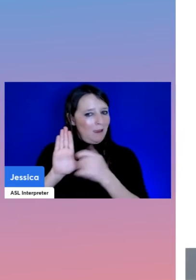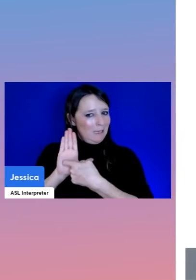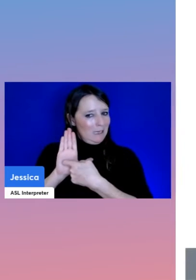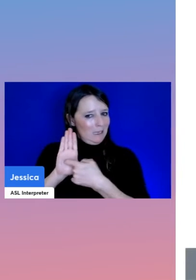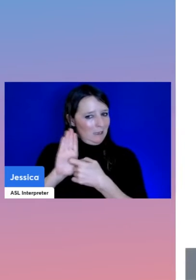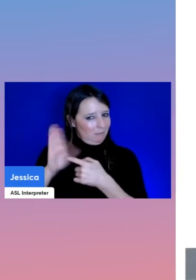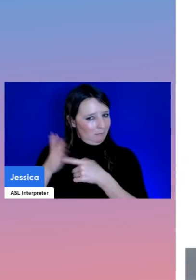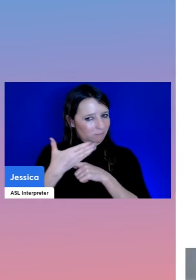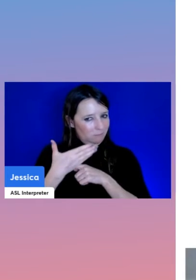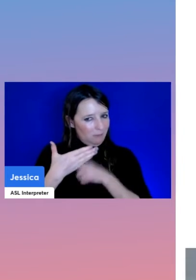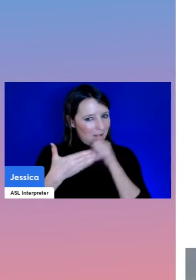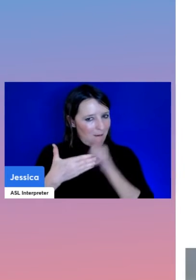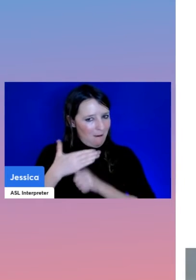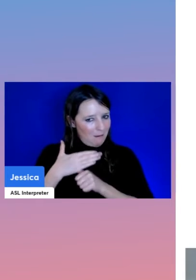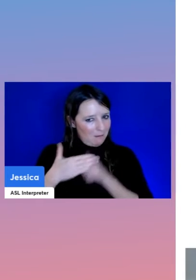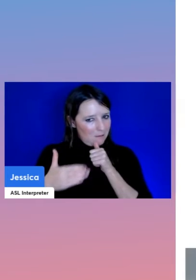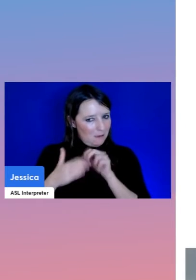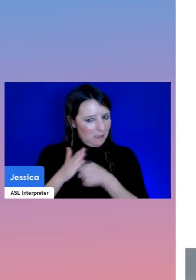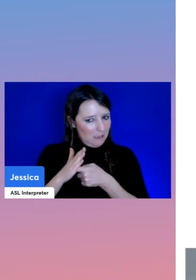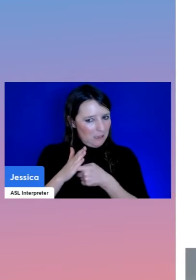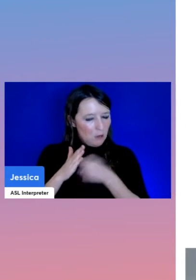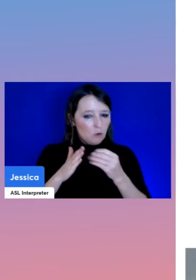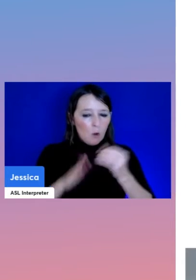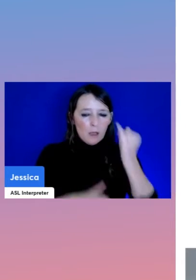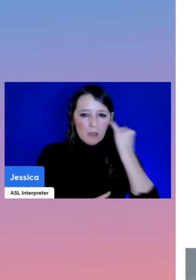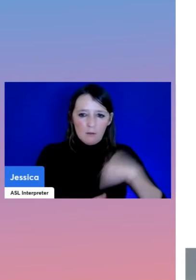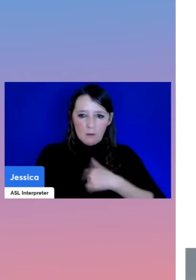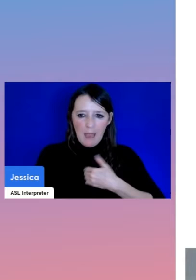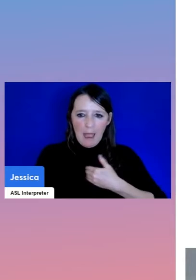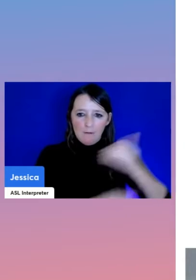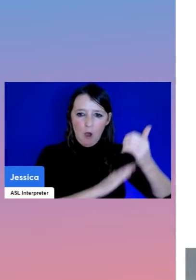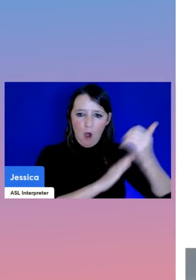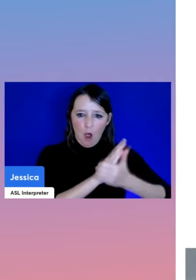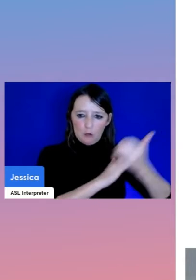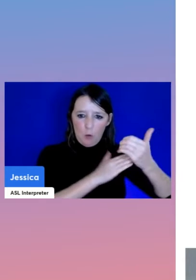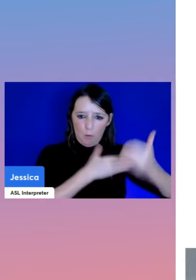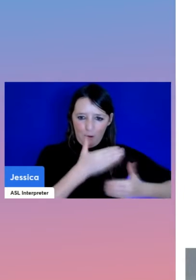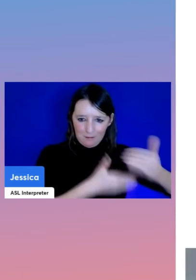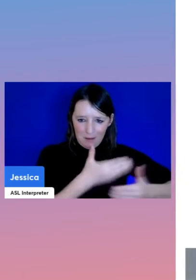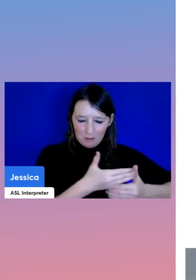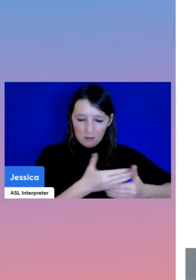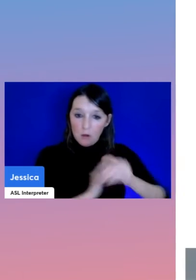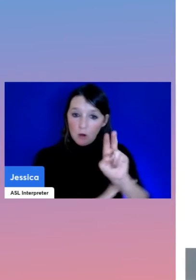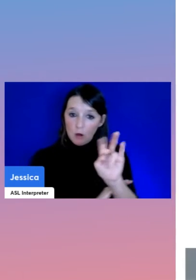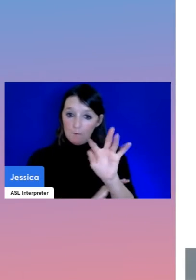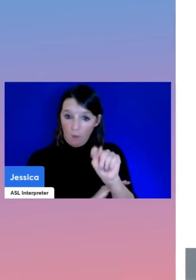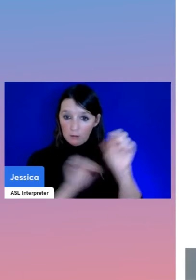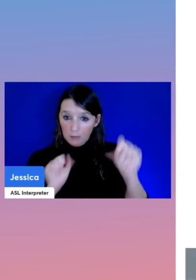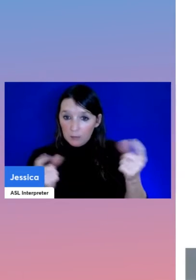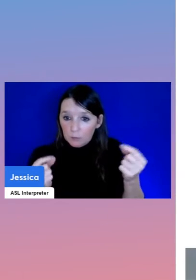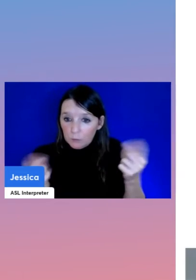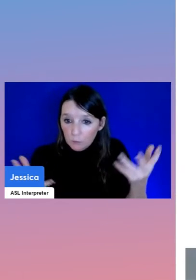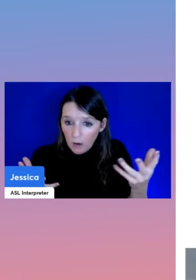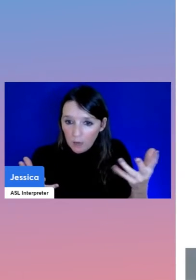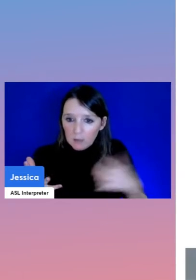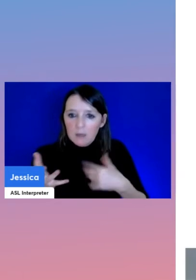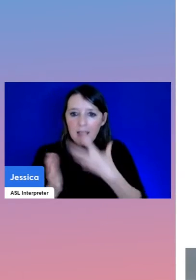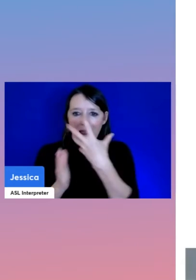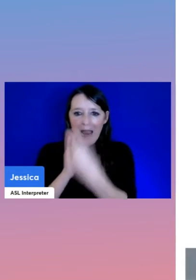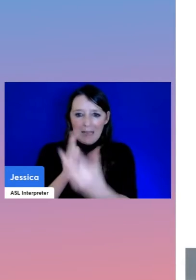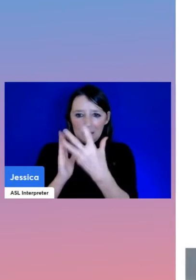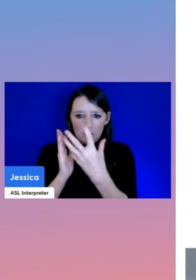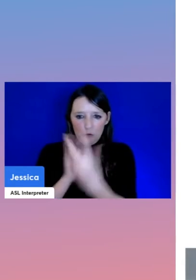Transit Secrets Engine with the auto-unseal process, Vault is able to utilize an external